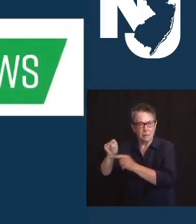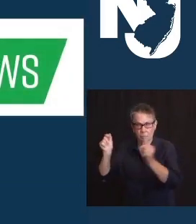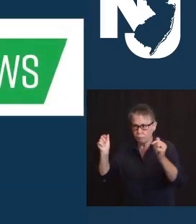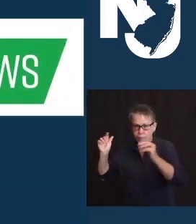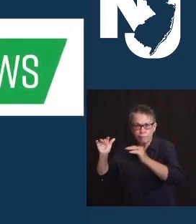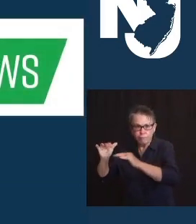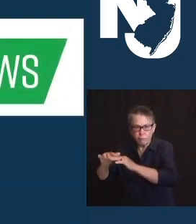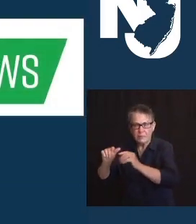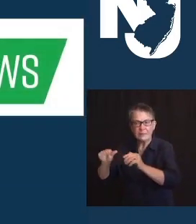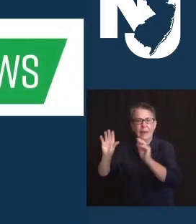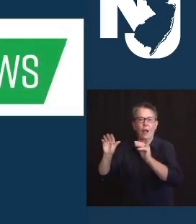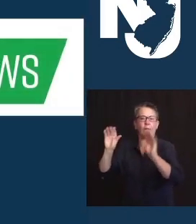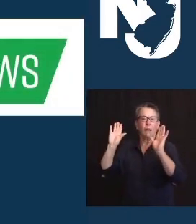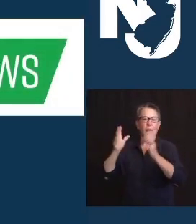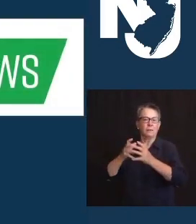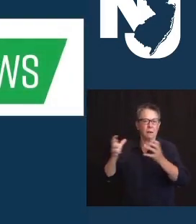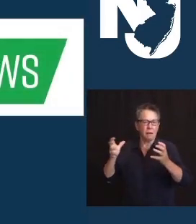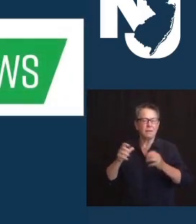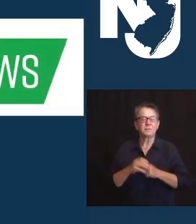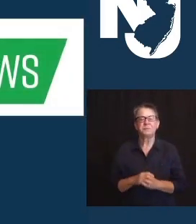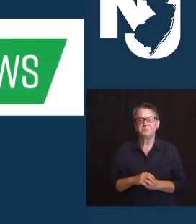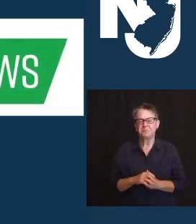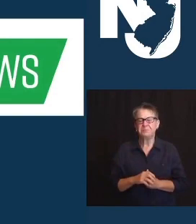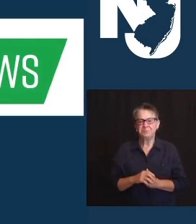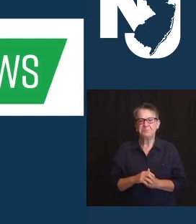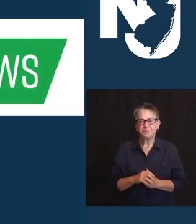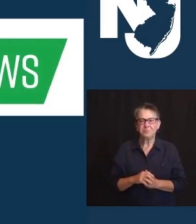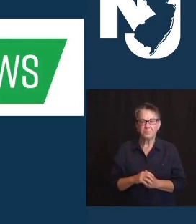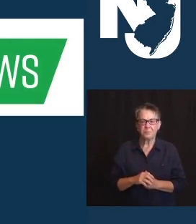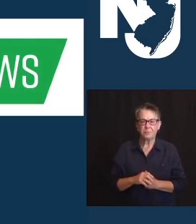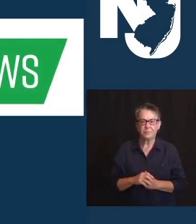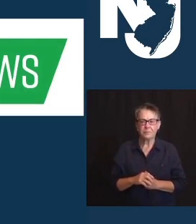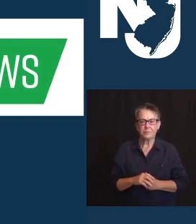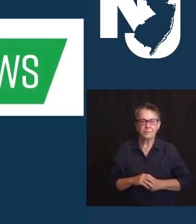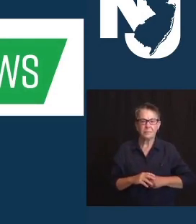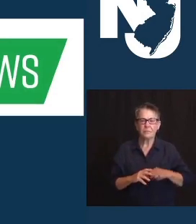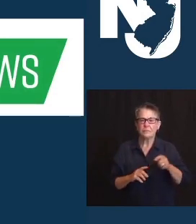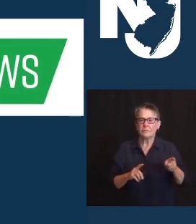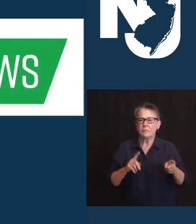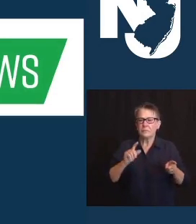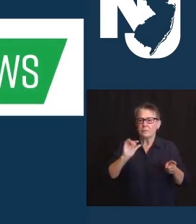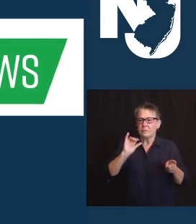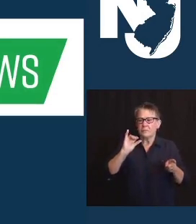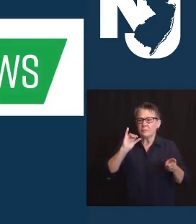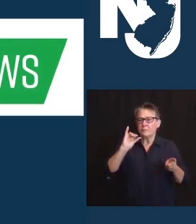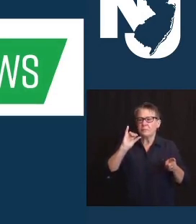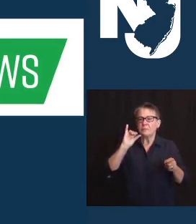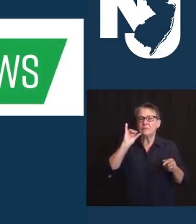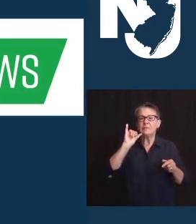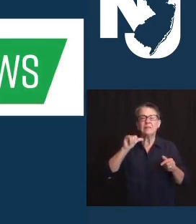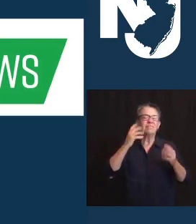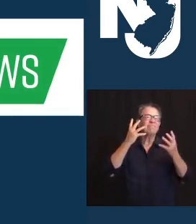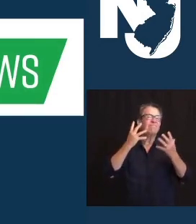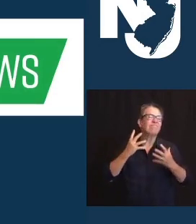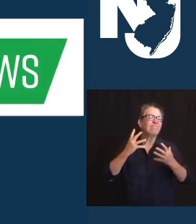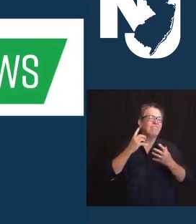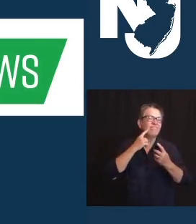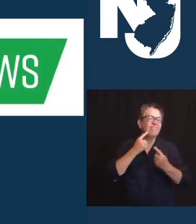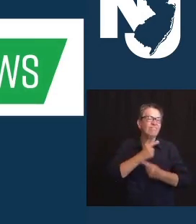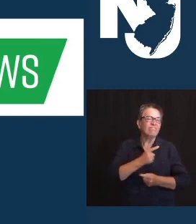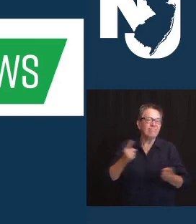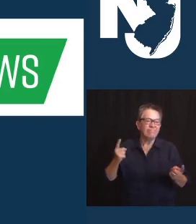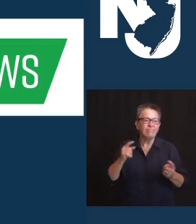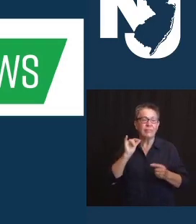the New Jersey Jewish News that it is ceasing print publication after an impressive 74-year run serving New